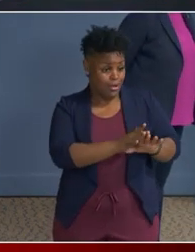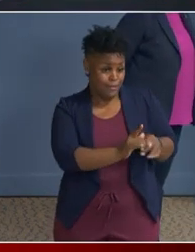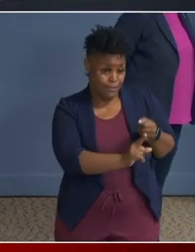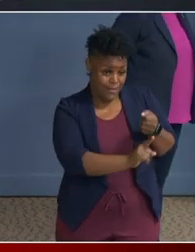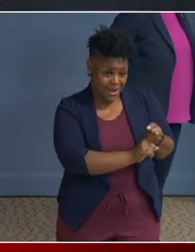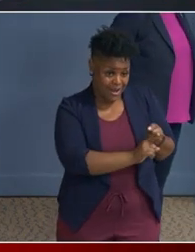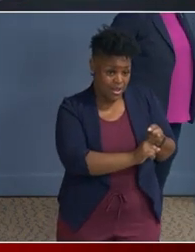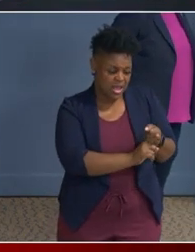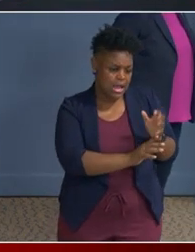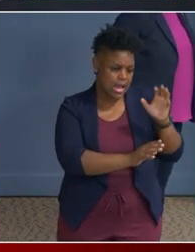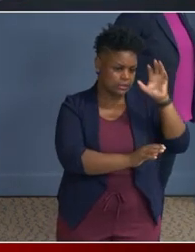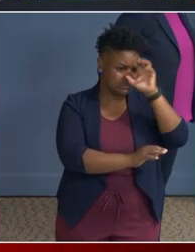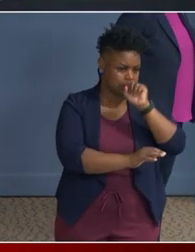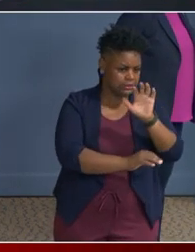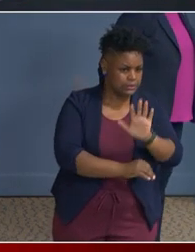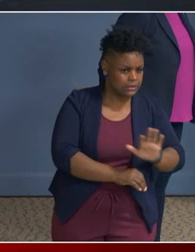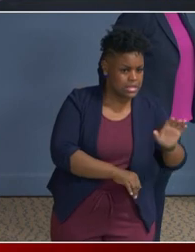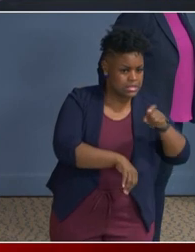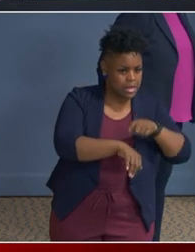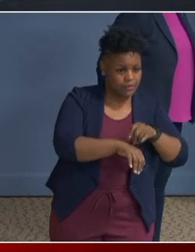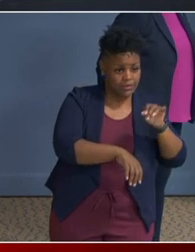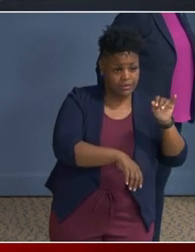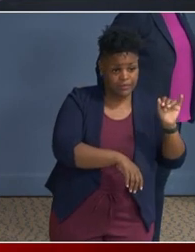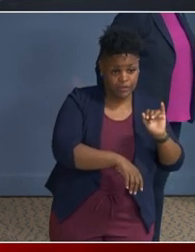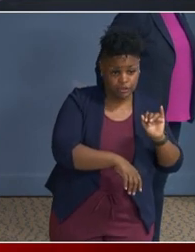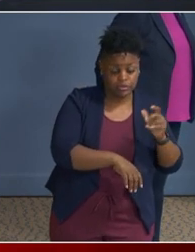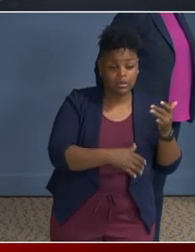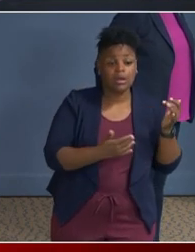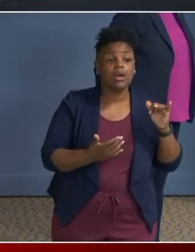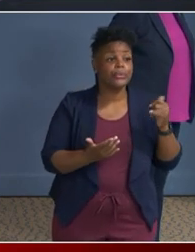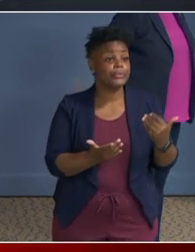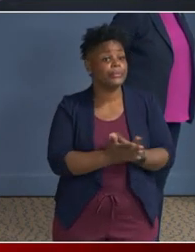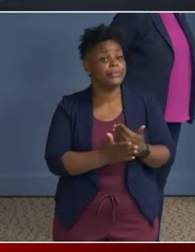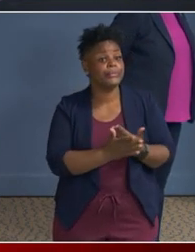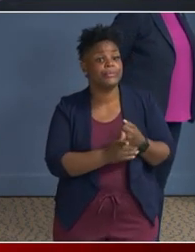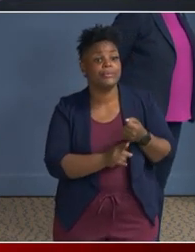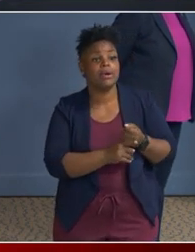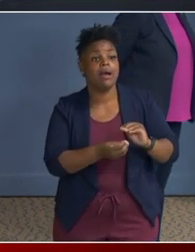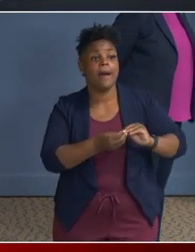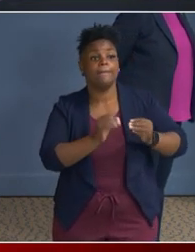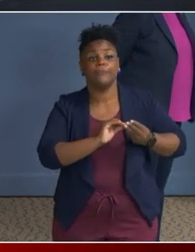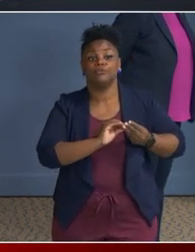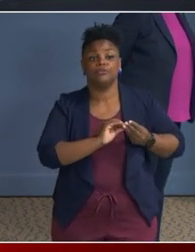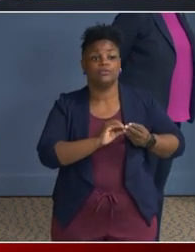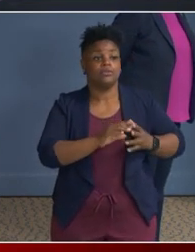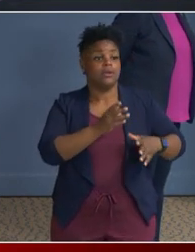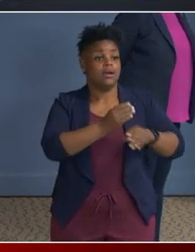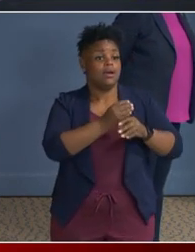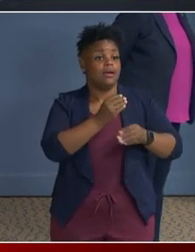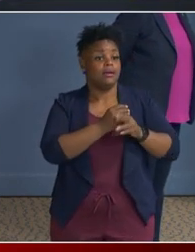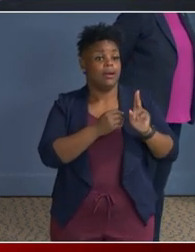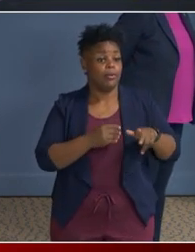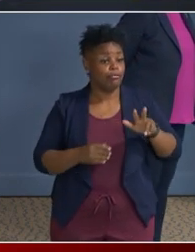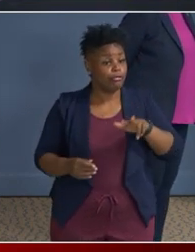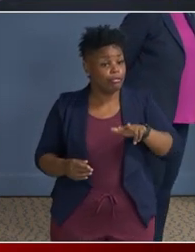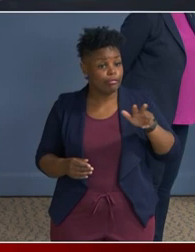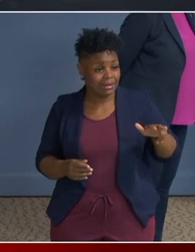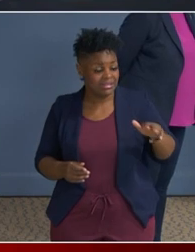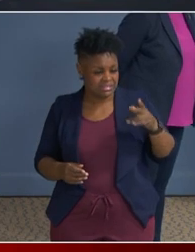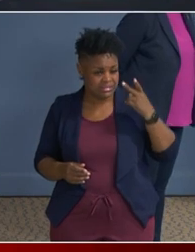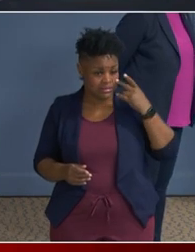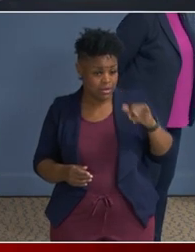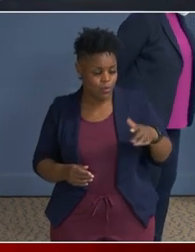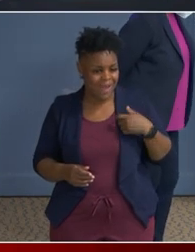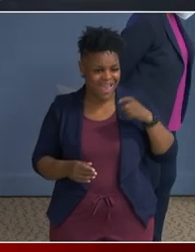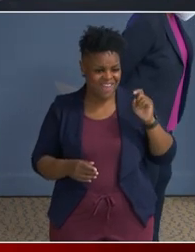of infection. So today, the number of new reported cases that we are reporting out, those 33 cases, have to go on a graph